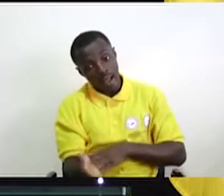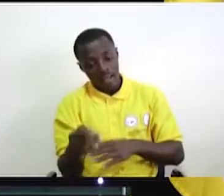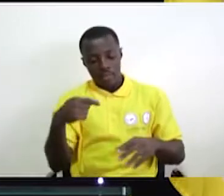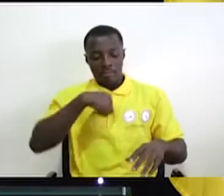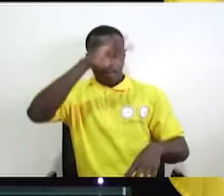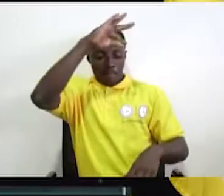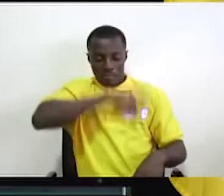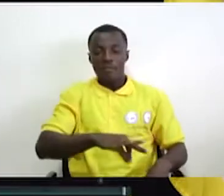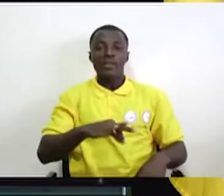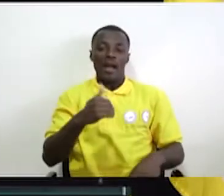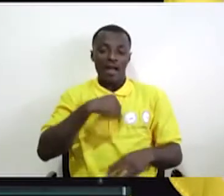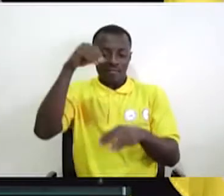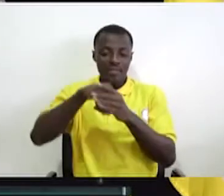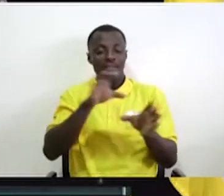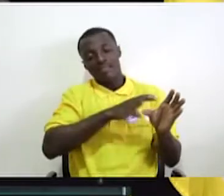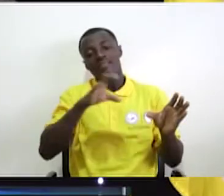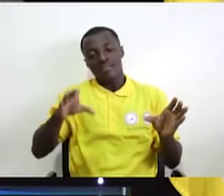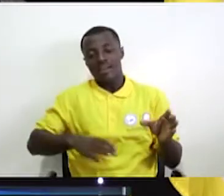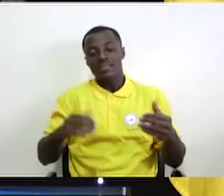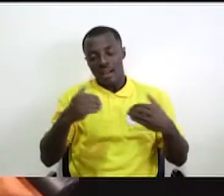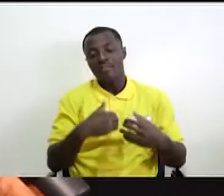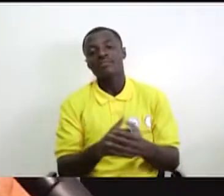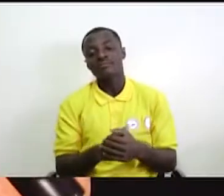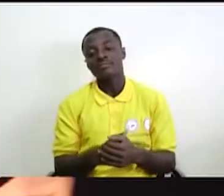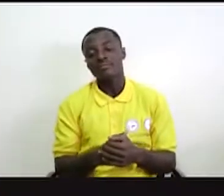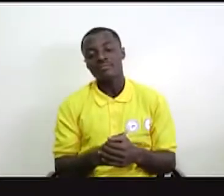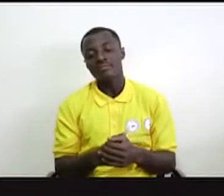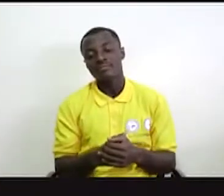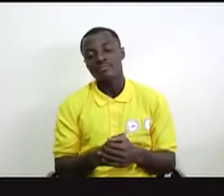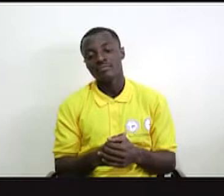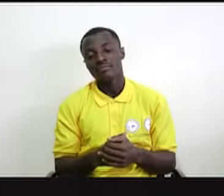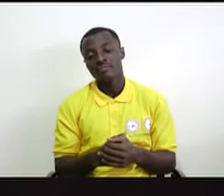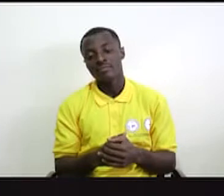gain. The only person who can do this